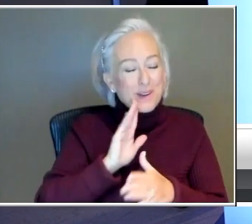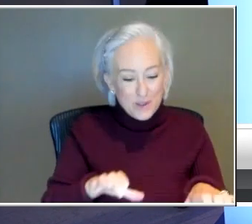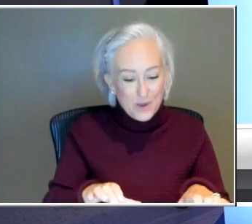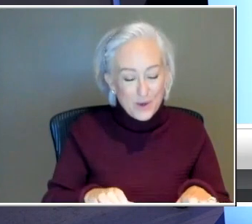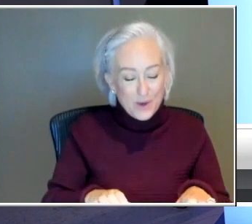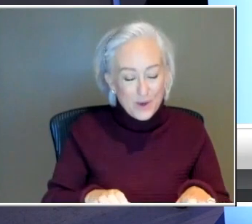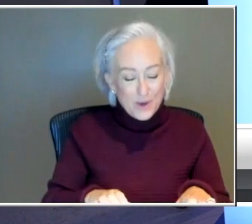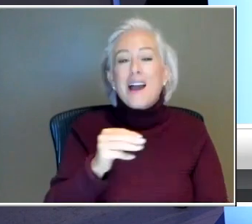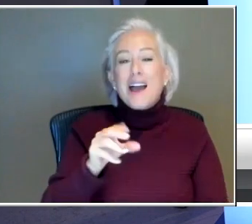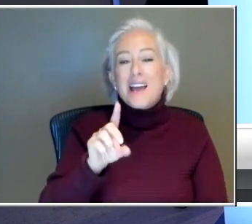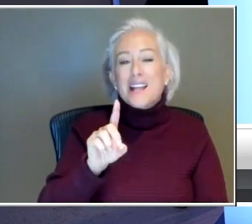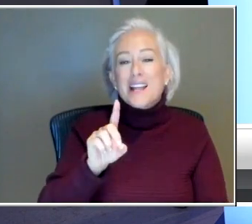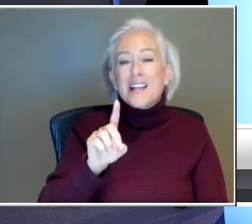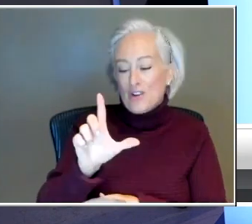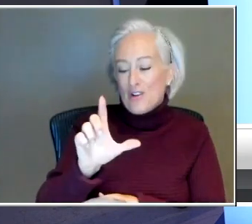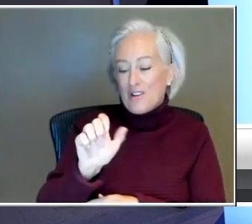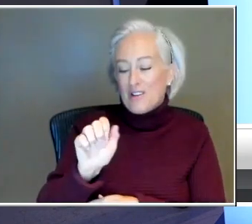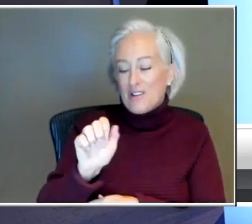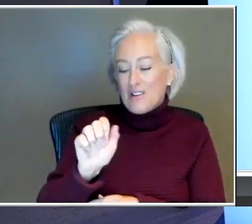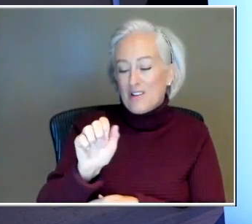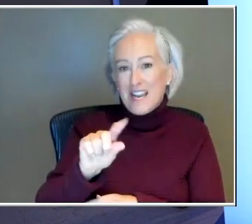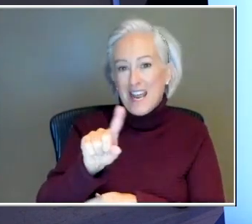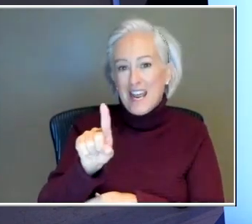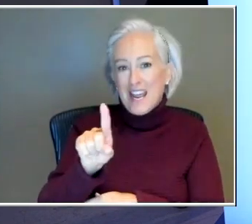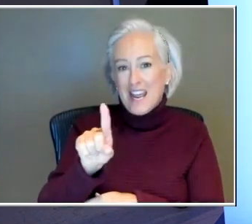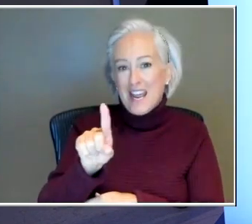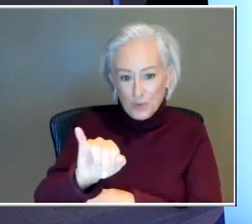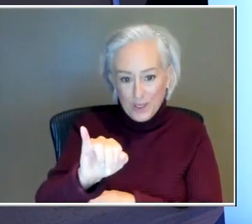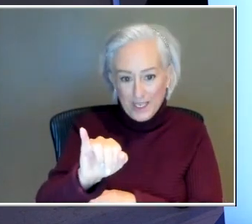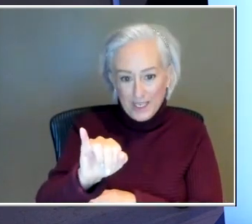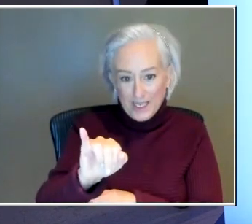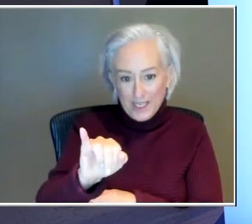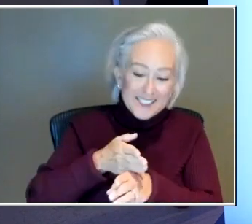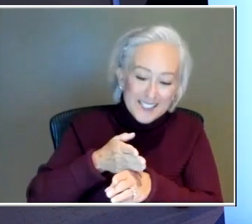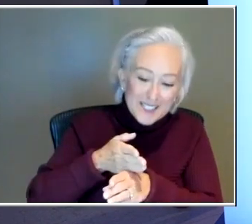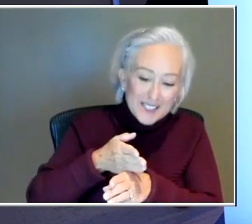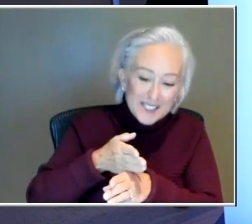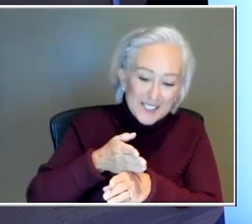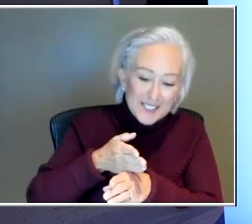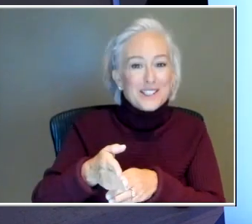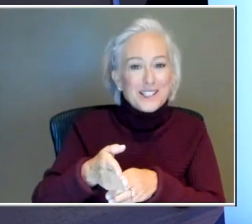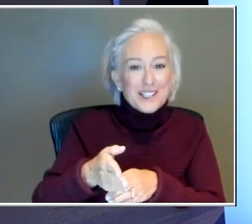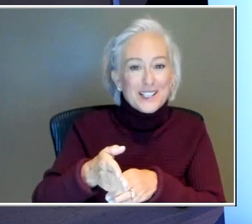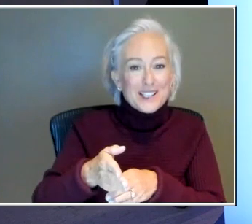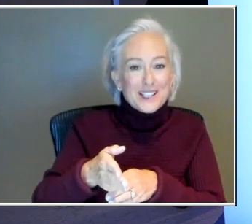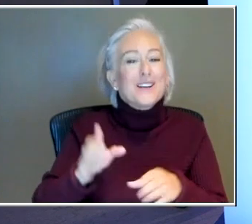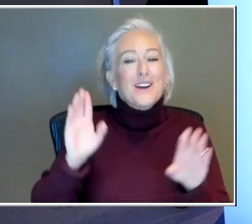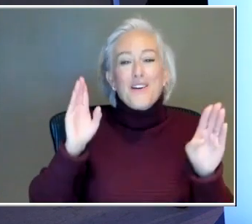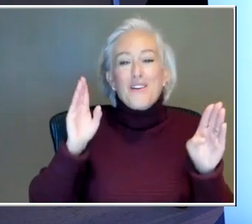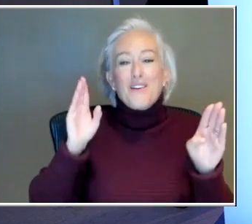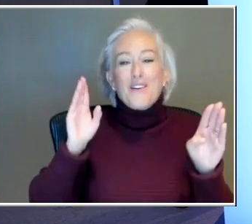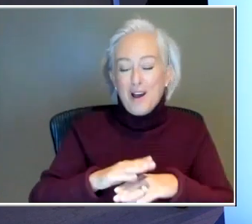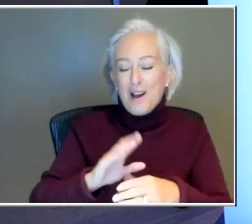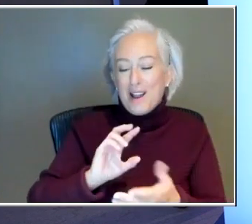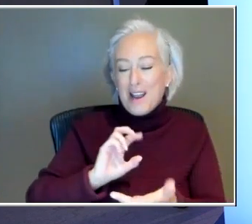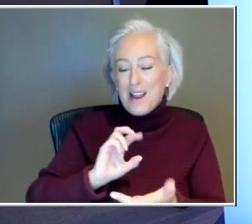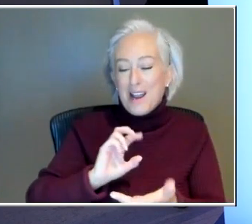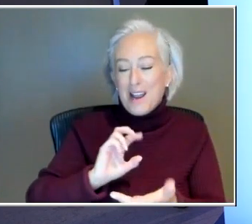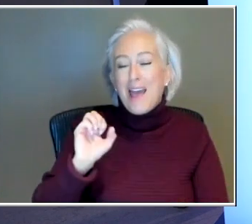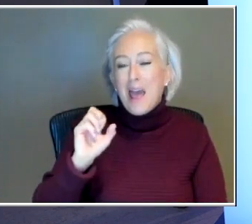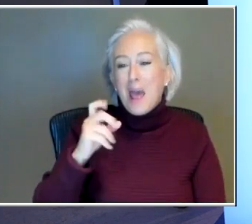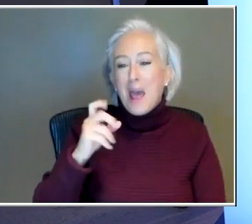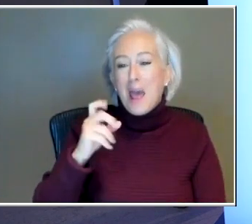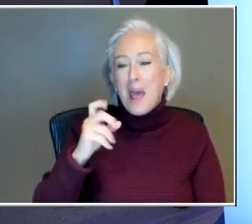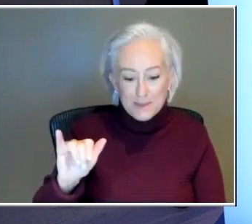neurologist specializing in epilepsy, aka he's an epileptologist. He's one of several experts working in our